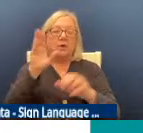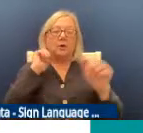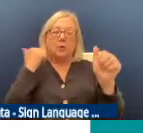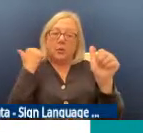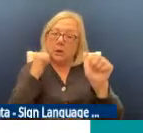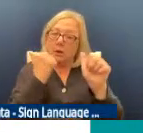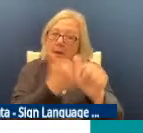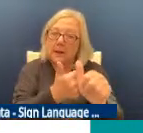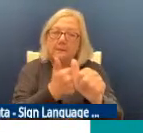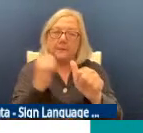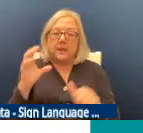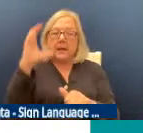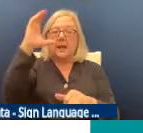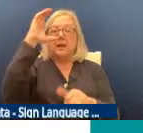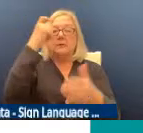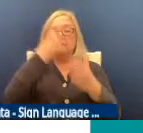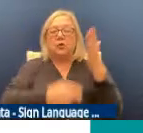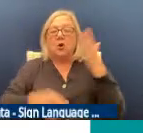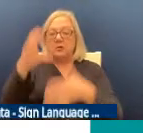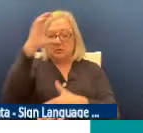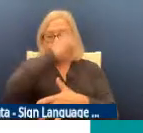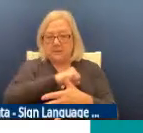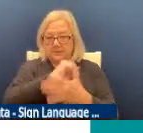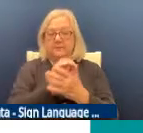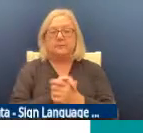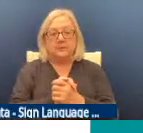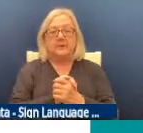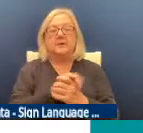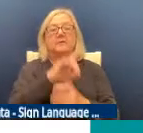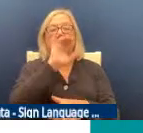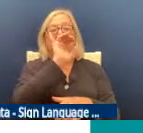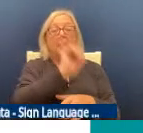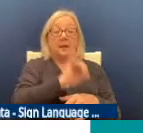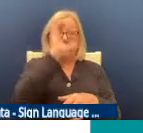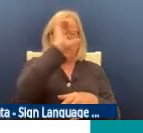back and inform those future submittals to the FTA.